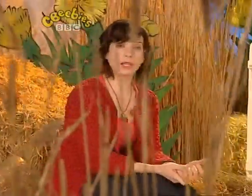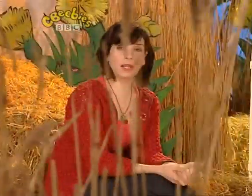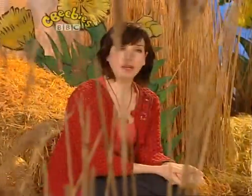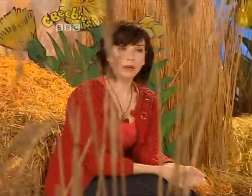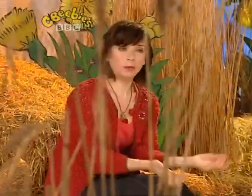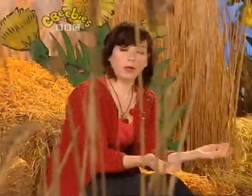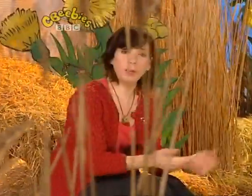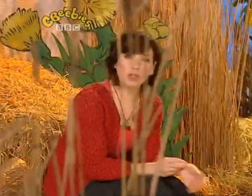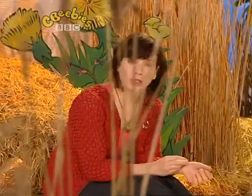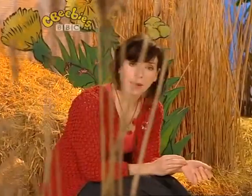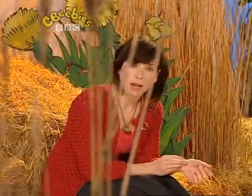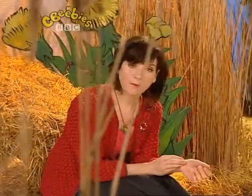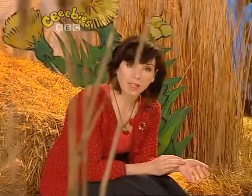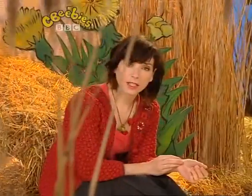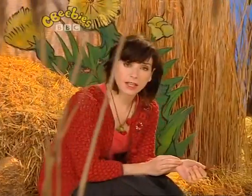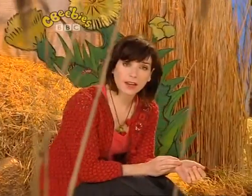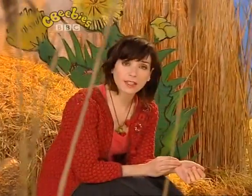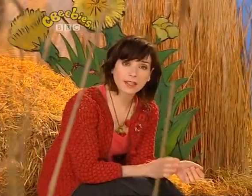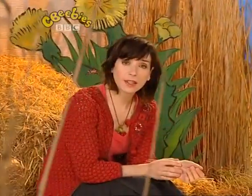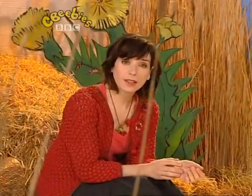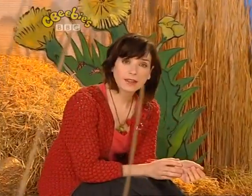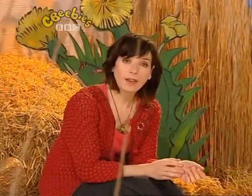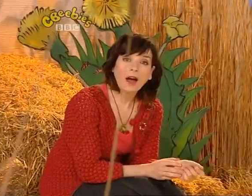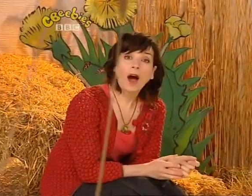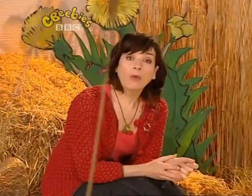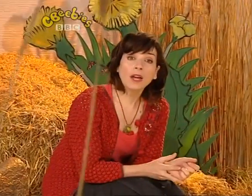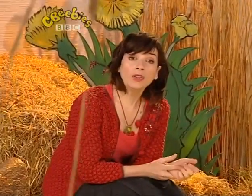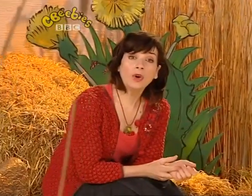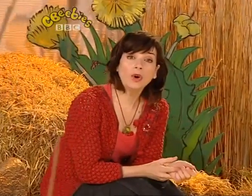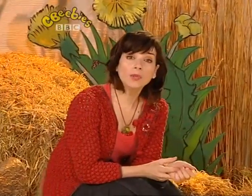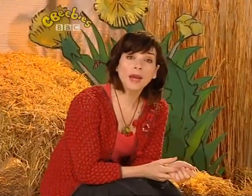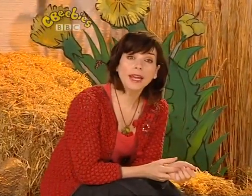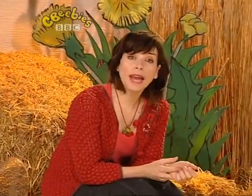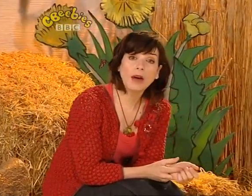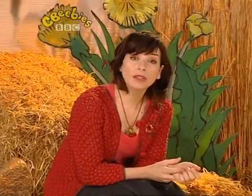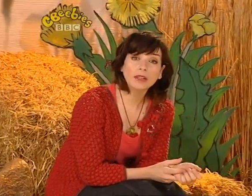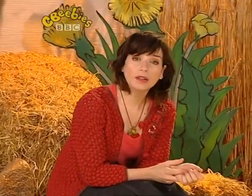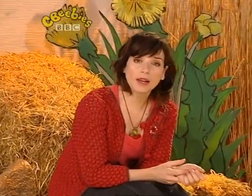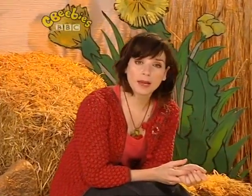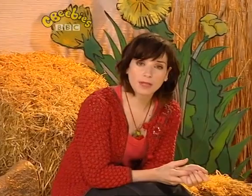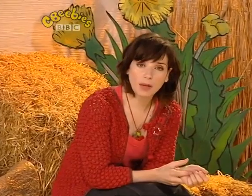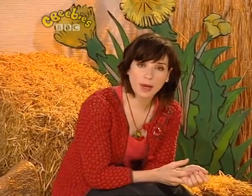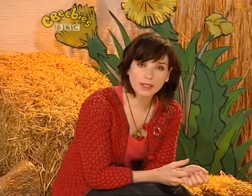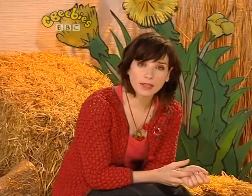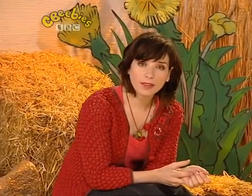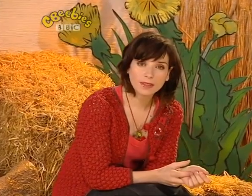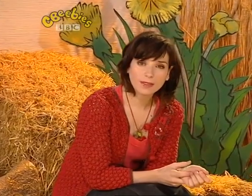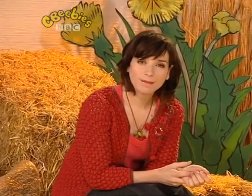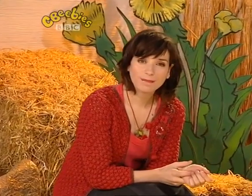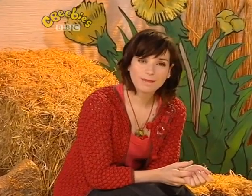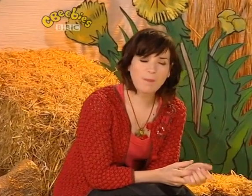sorry, Humpty. What can we do to make up for this?" they asked. "A ride on your horse when I get out?" asked Humpty at